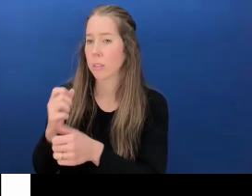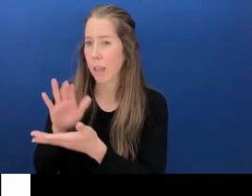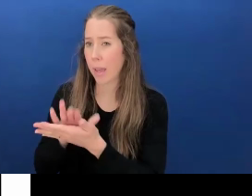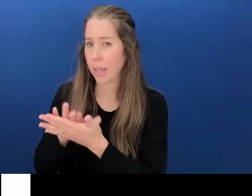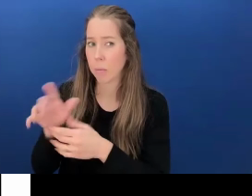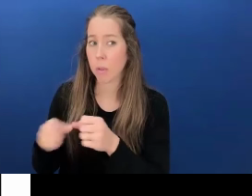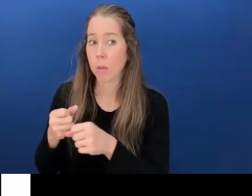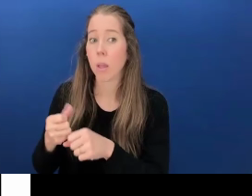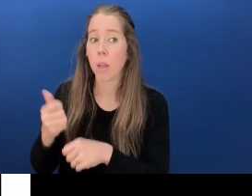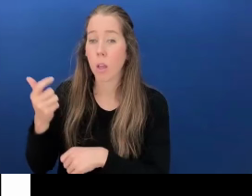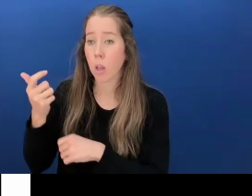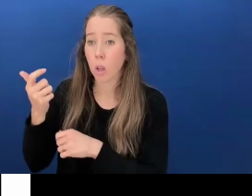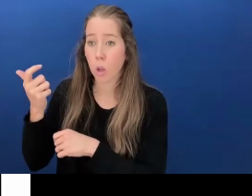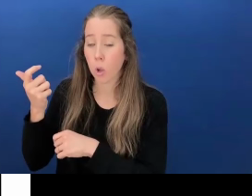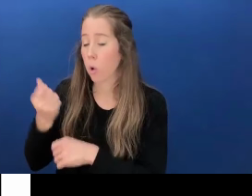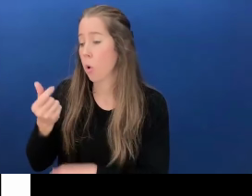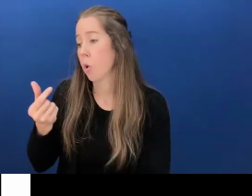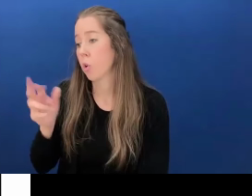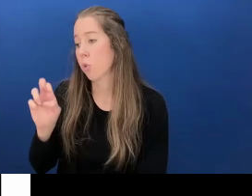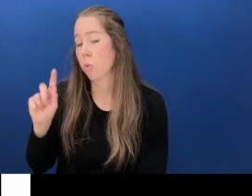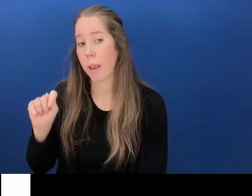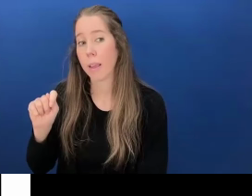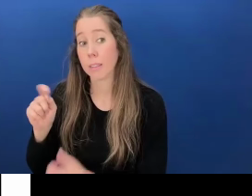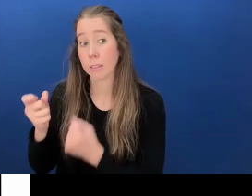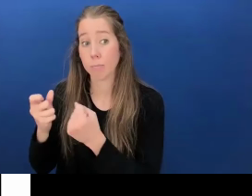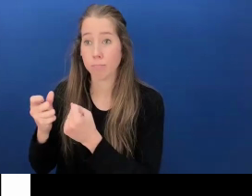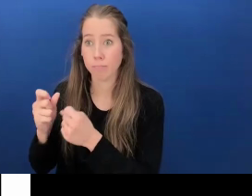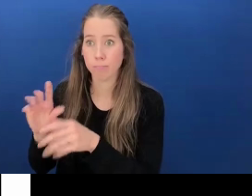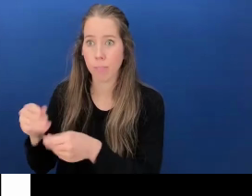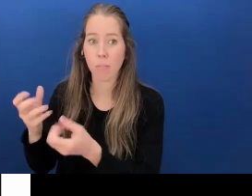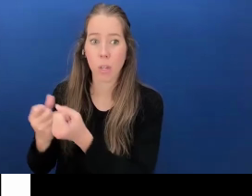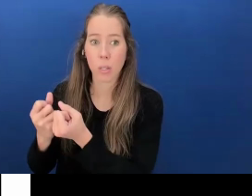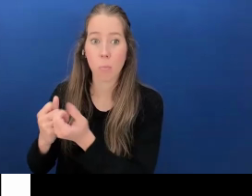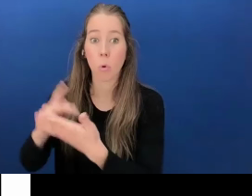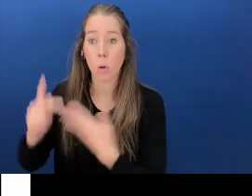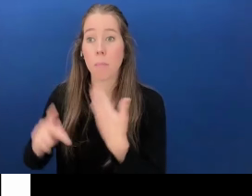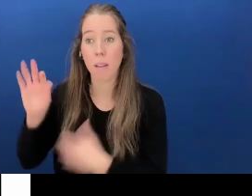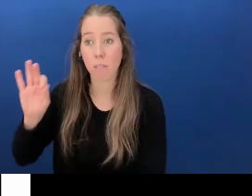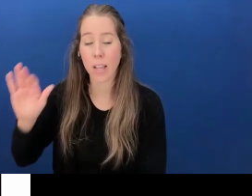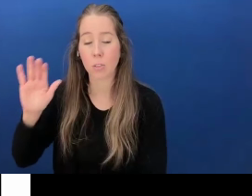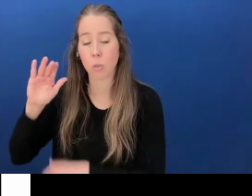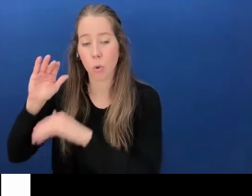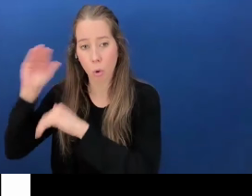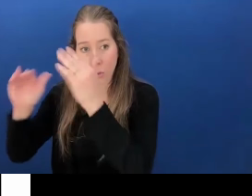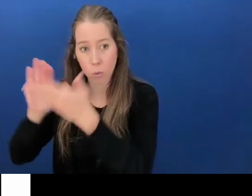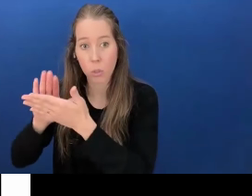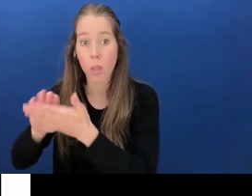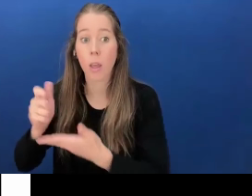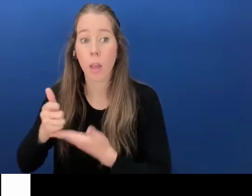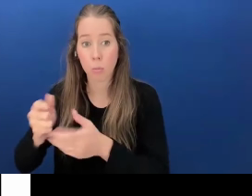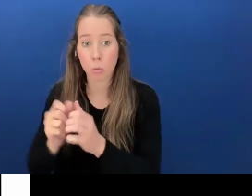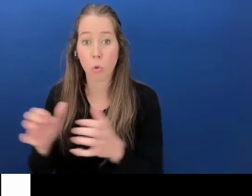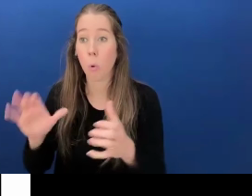a grant funded program at Fresno Adult School that actually is working on growing the number of CNAs who